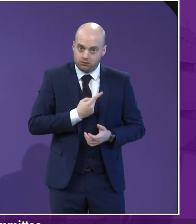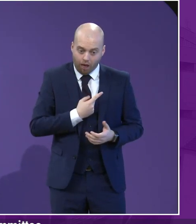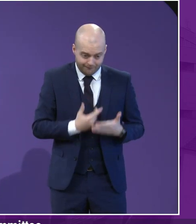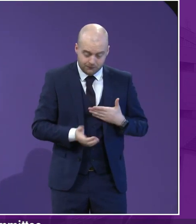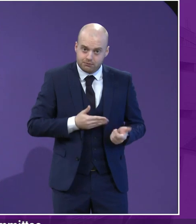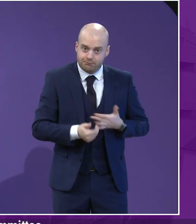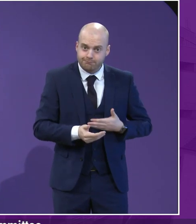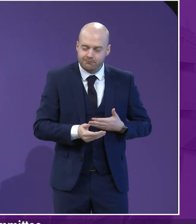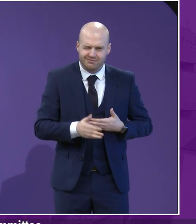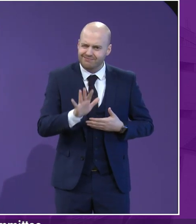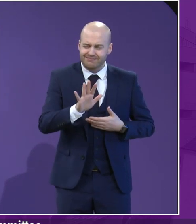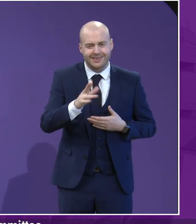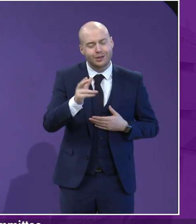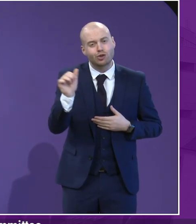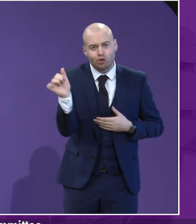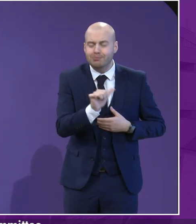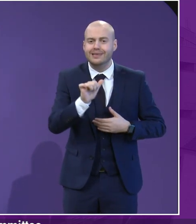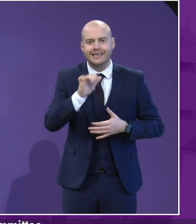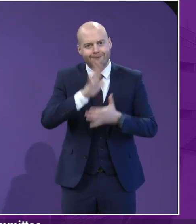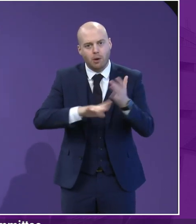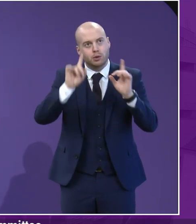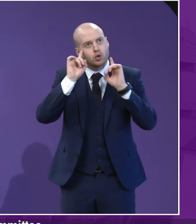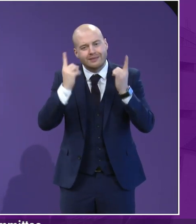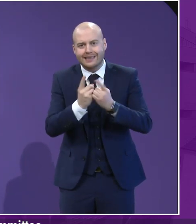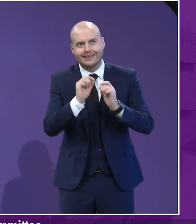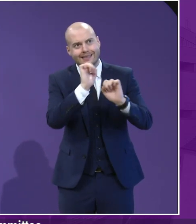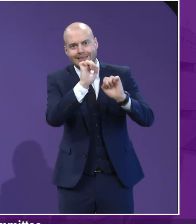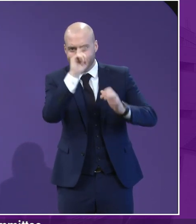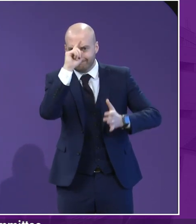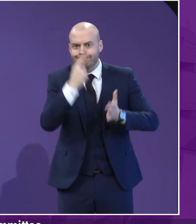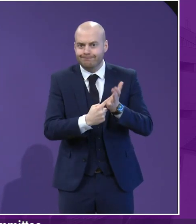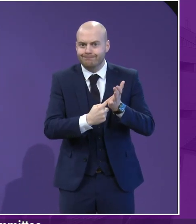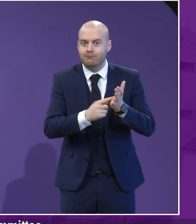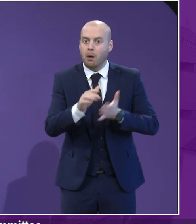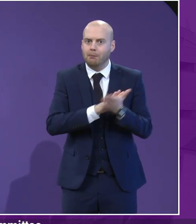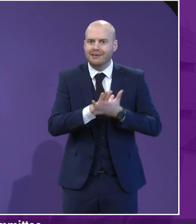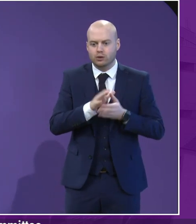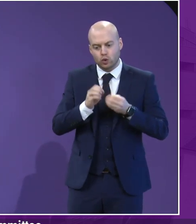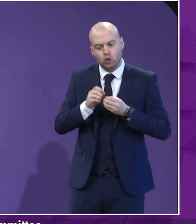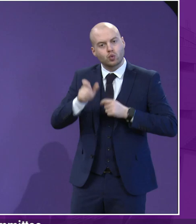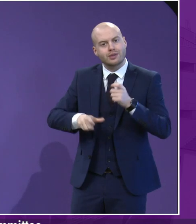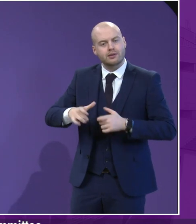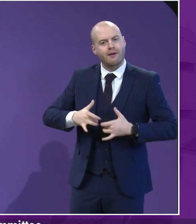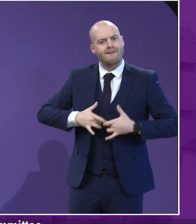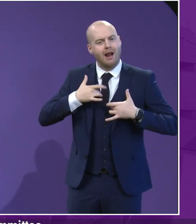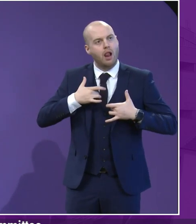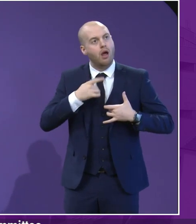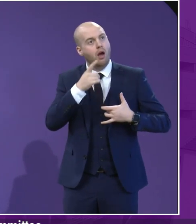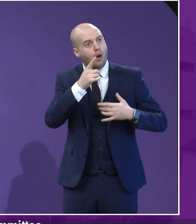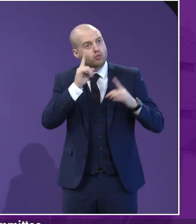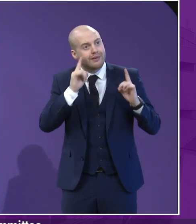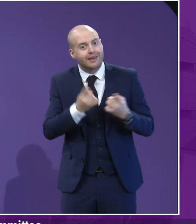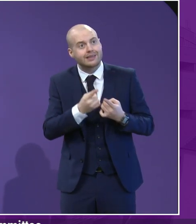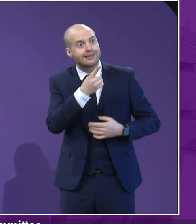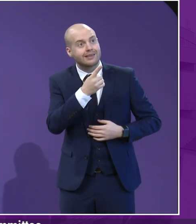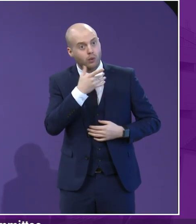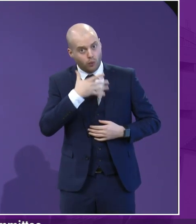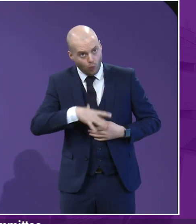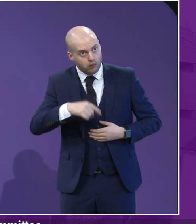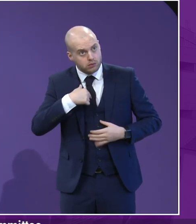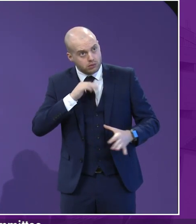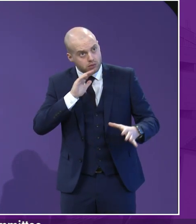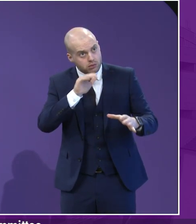think that's great, but it needs to be coming from higher up. There needs to be a wider institution level. That took a few of us at a student